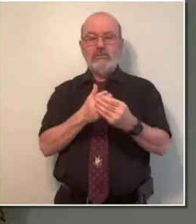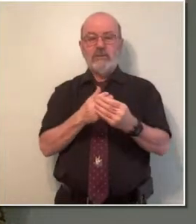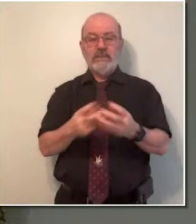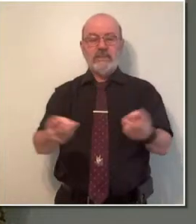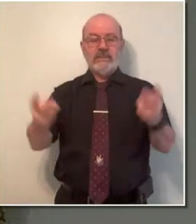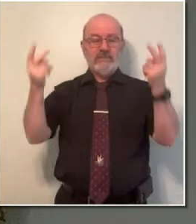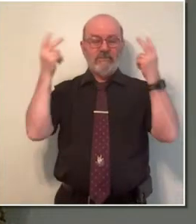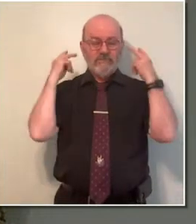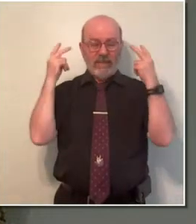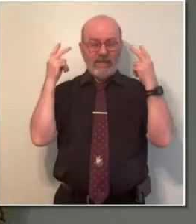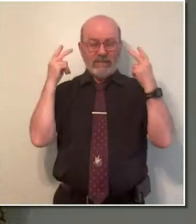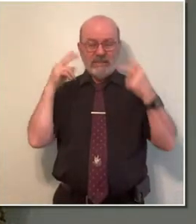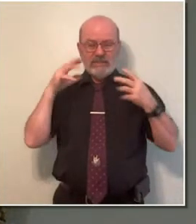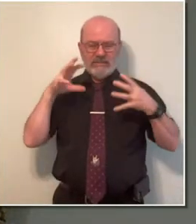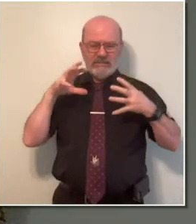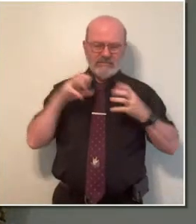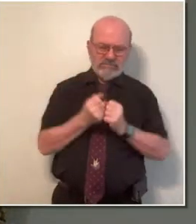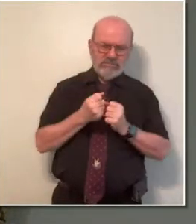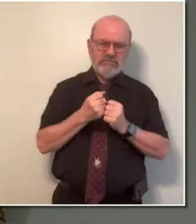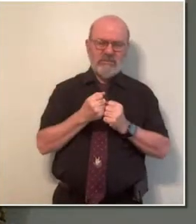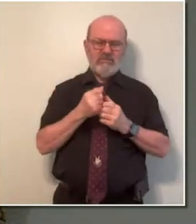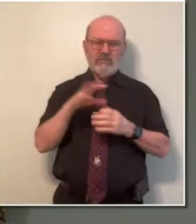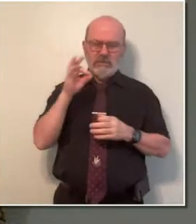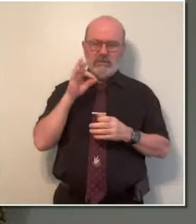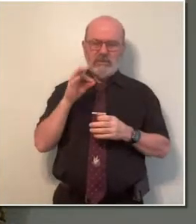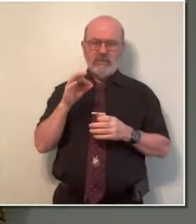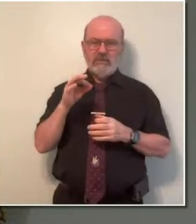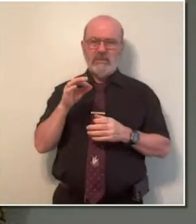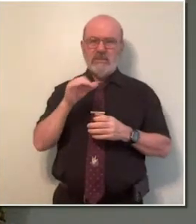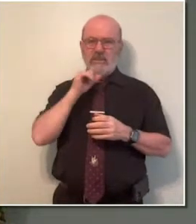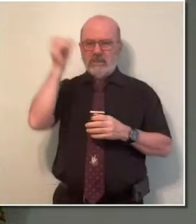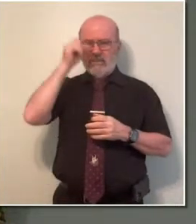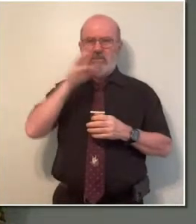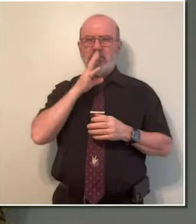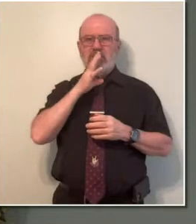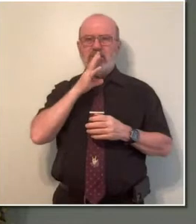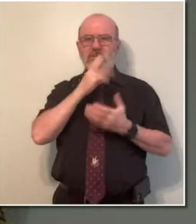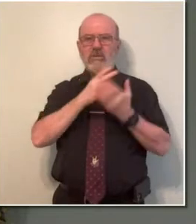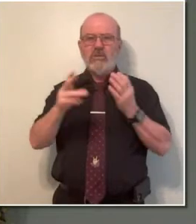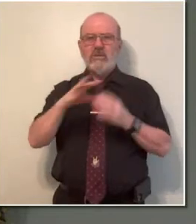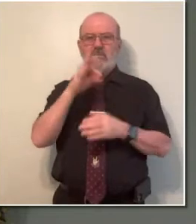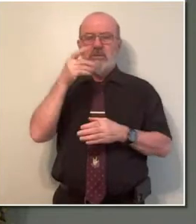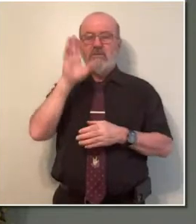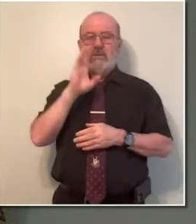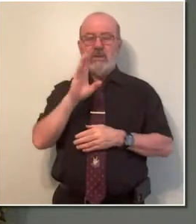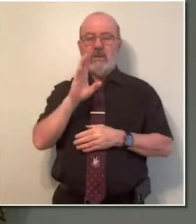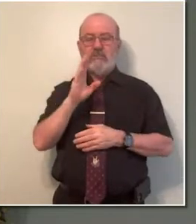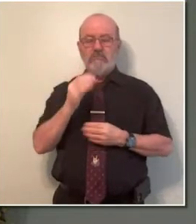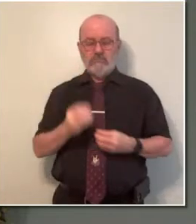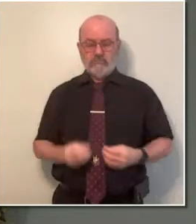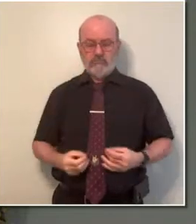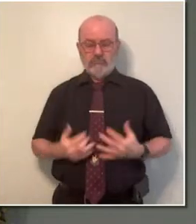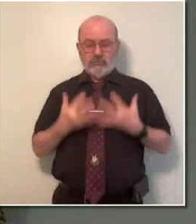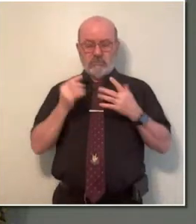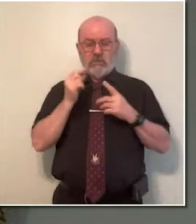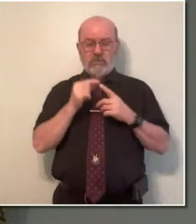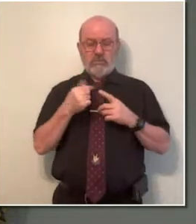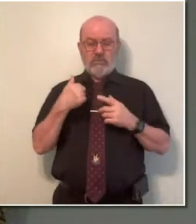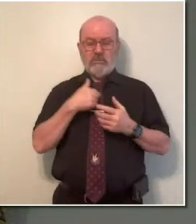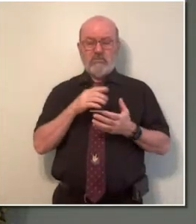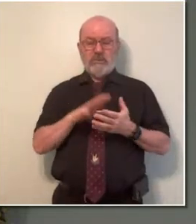and vexation of spirit. It is not Solomon talking here. It is the Holy Spirit of God inspiring these words so that we can learn from